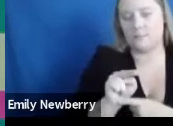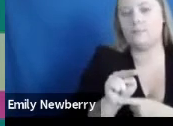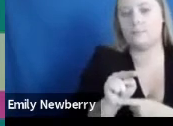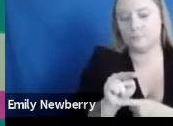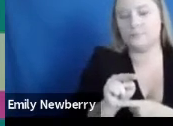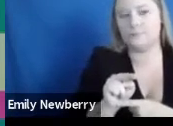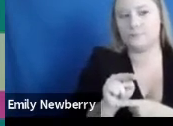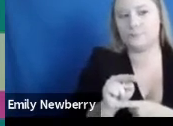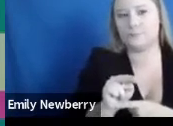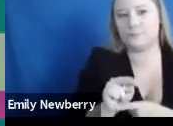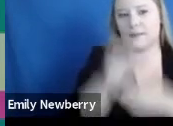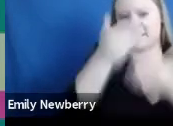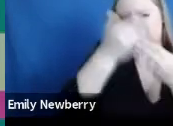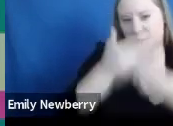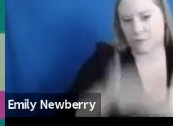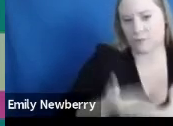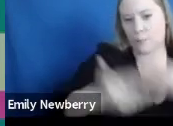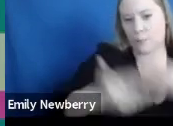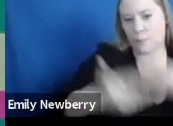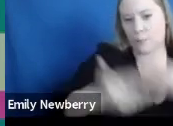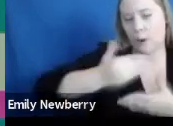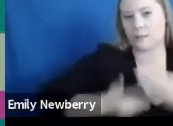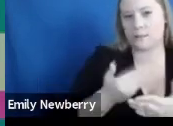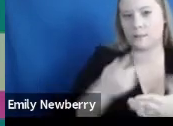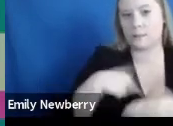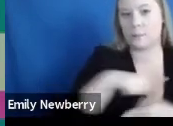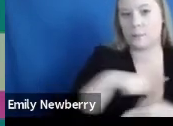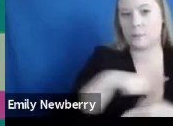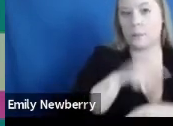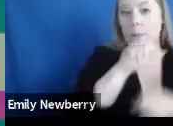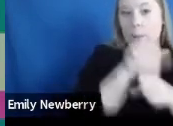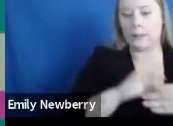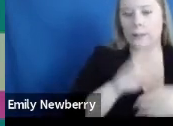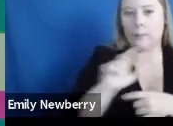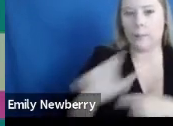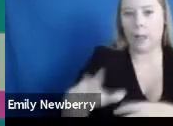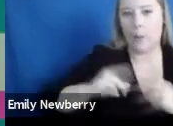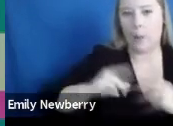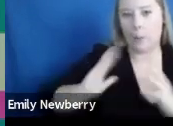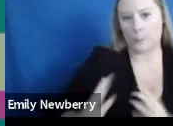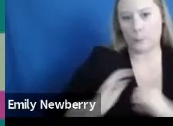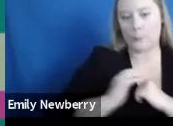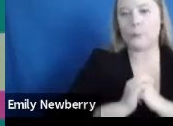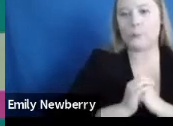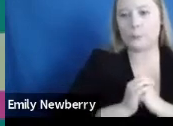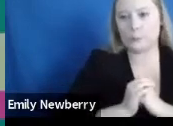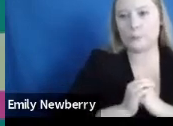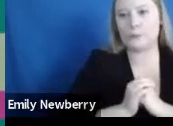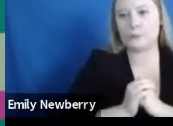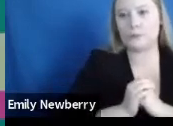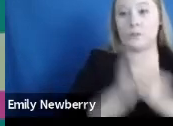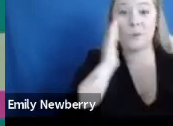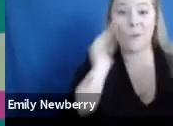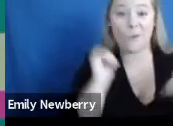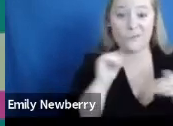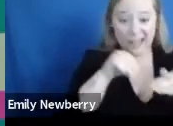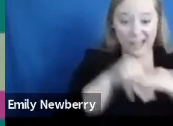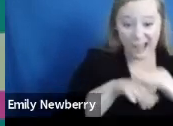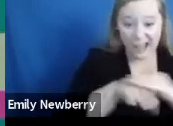Do a verification process where we actually work with the well owners to hopefully access their